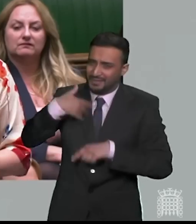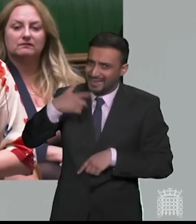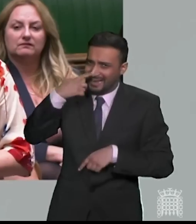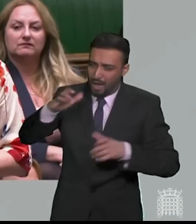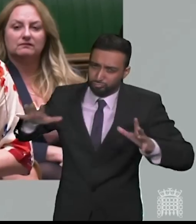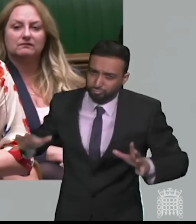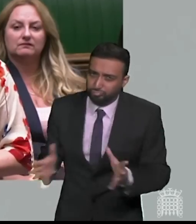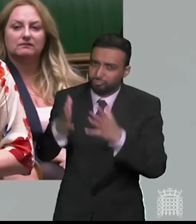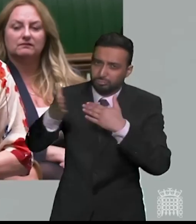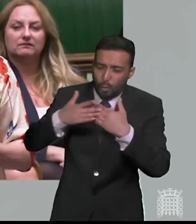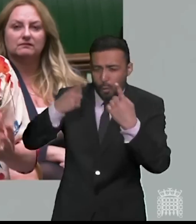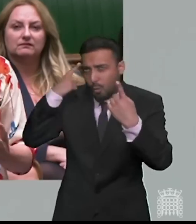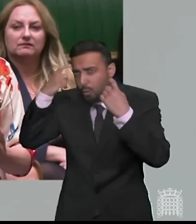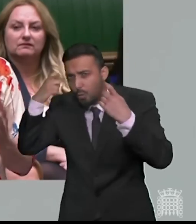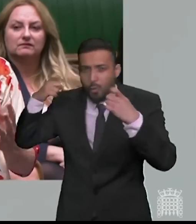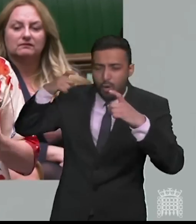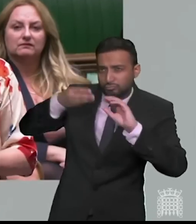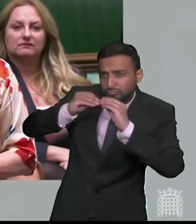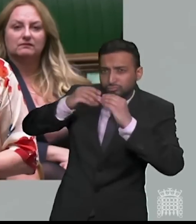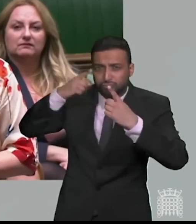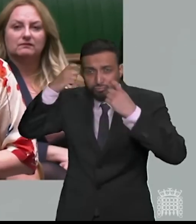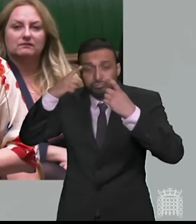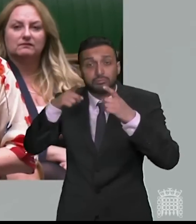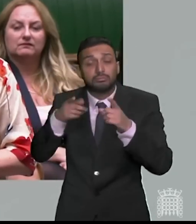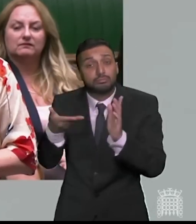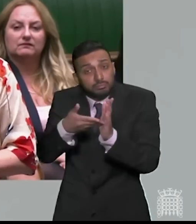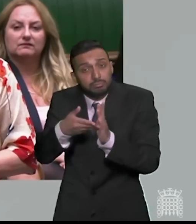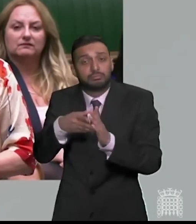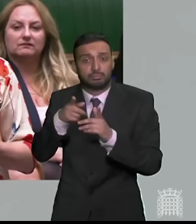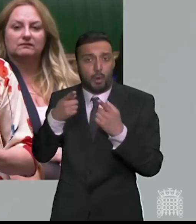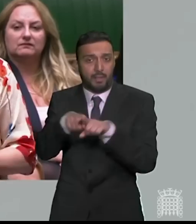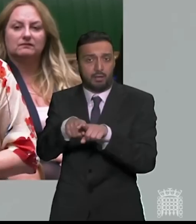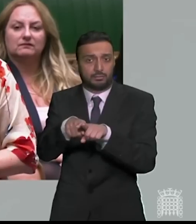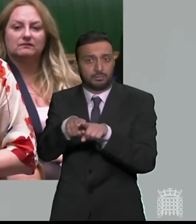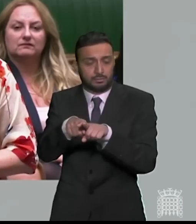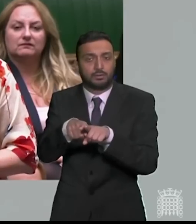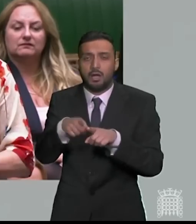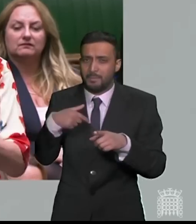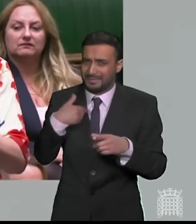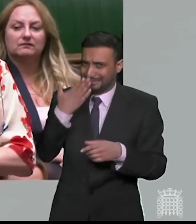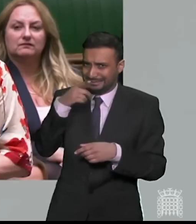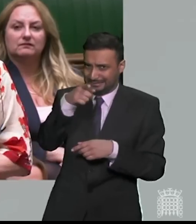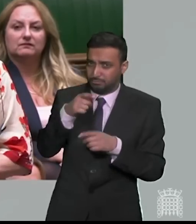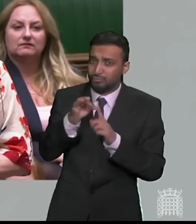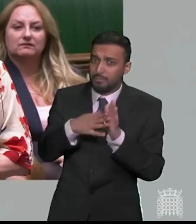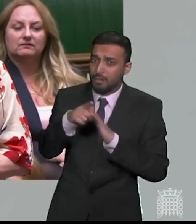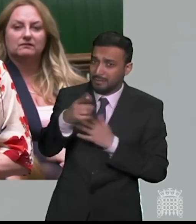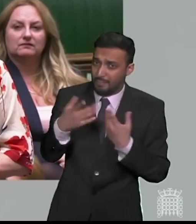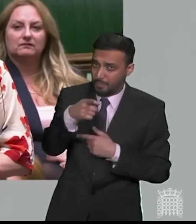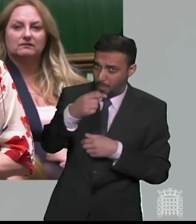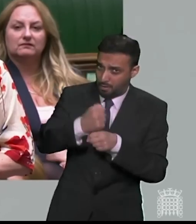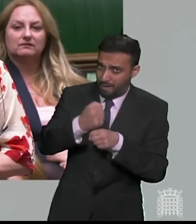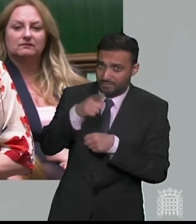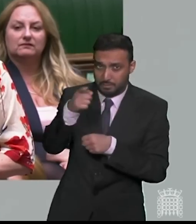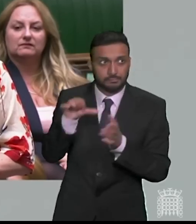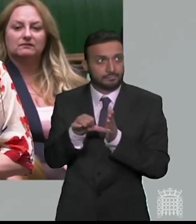but also for compliance. Given that seems to be a particular issue for the Prime Minister's Cabinet at present, will he agree to support my